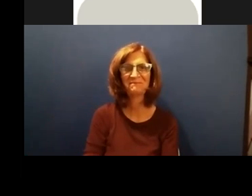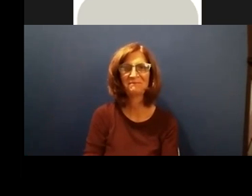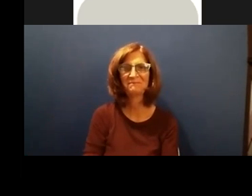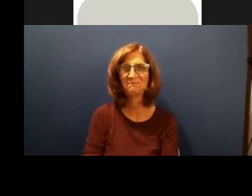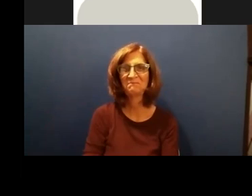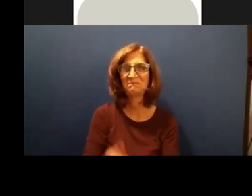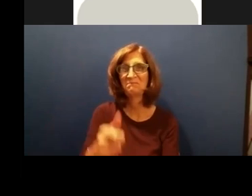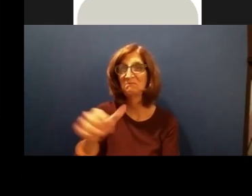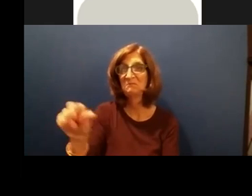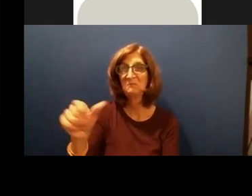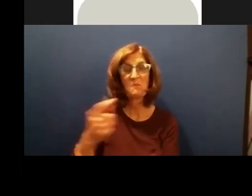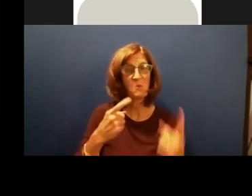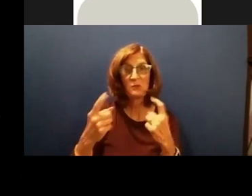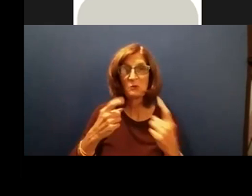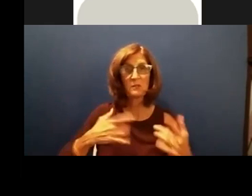Other questions or concerns?